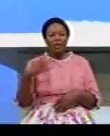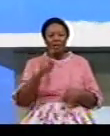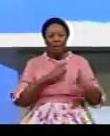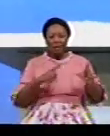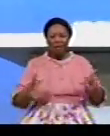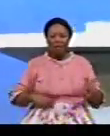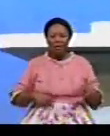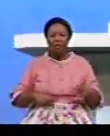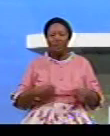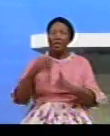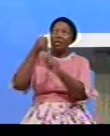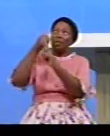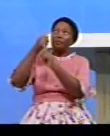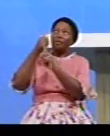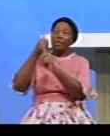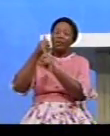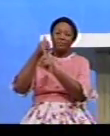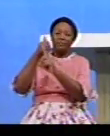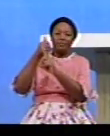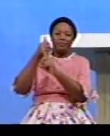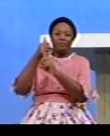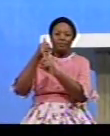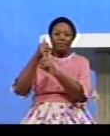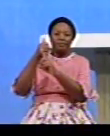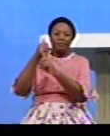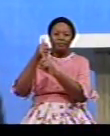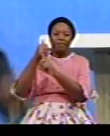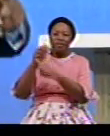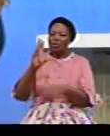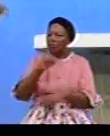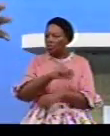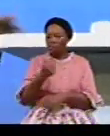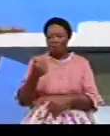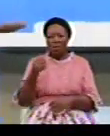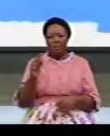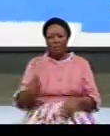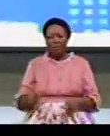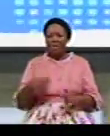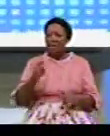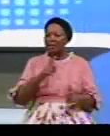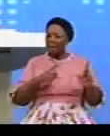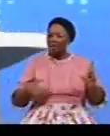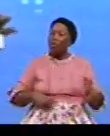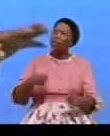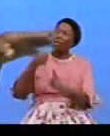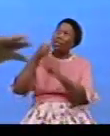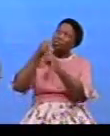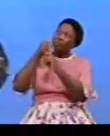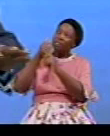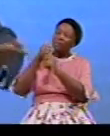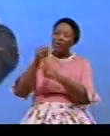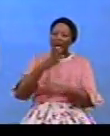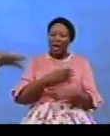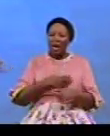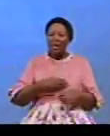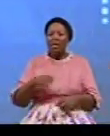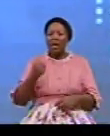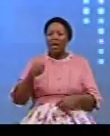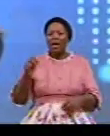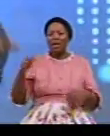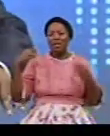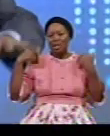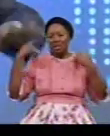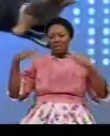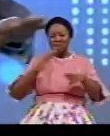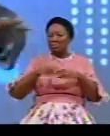of salvation. You know, somebody says, I'm saved, and their heart is not clean. Somebody says, I'm